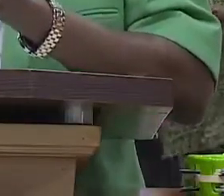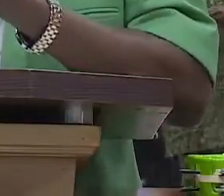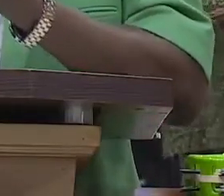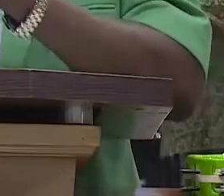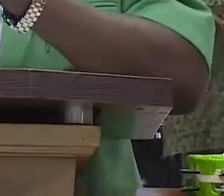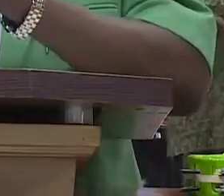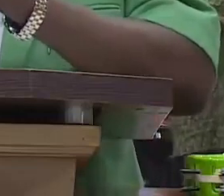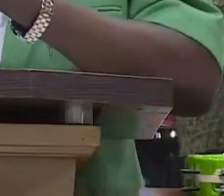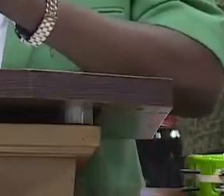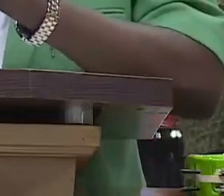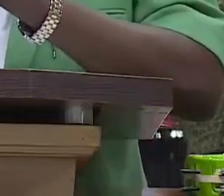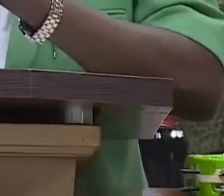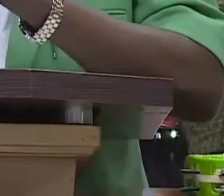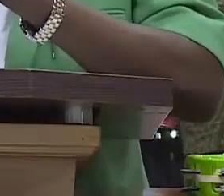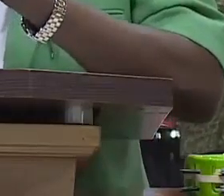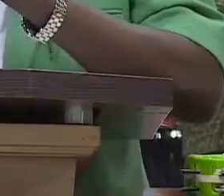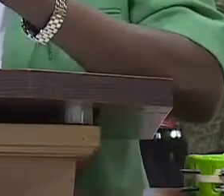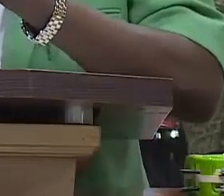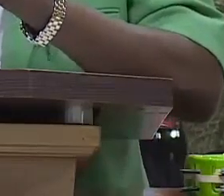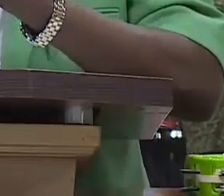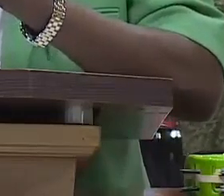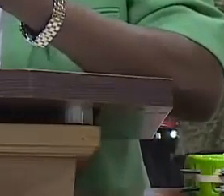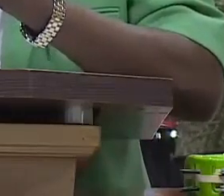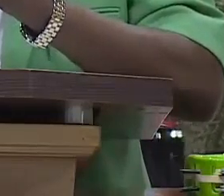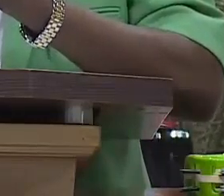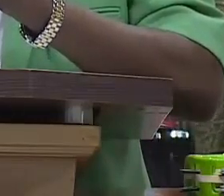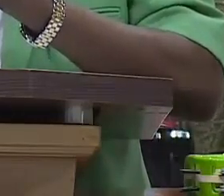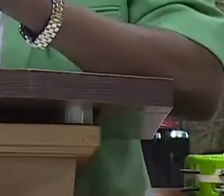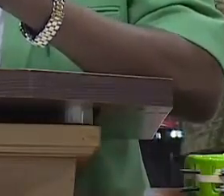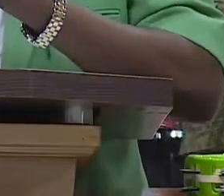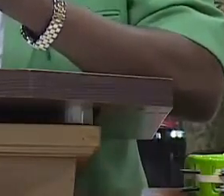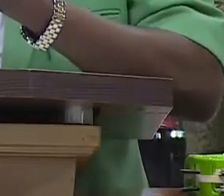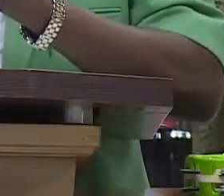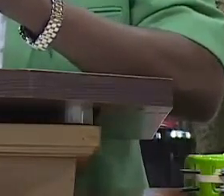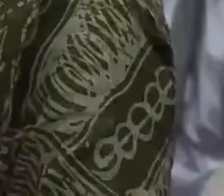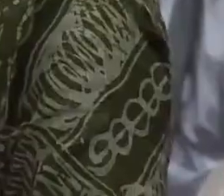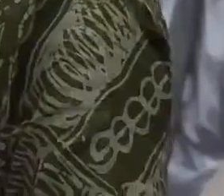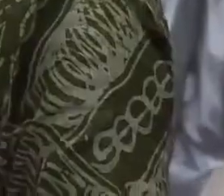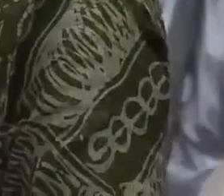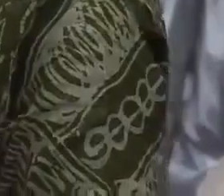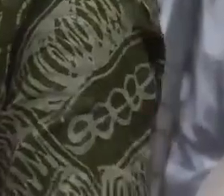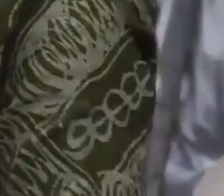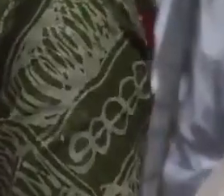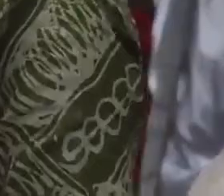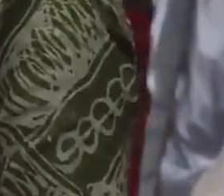That's why I came, Lord. That's why I'm here.